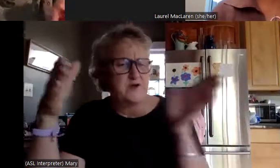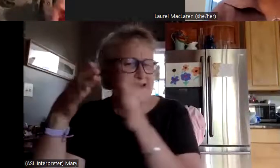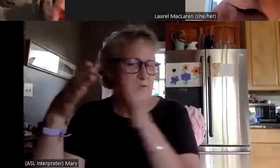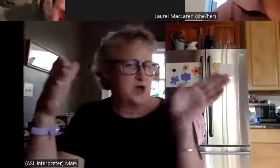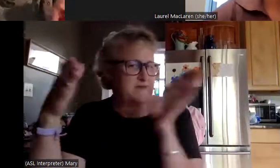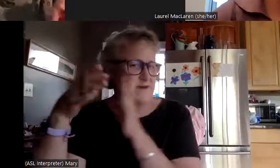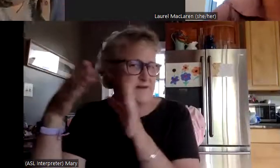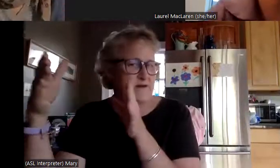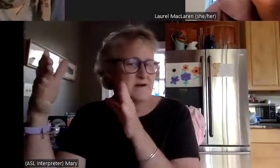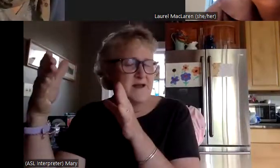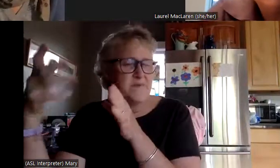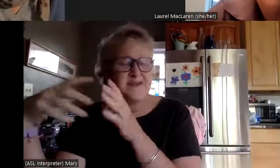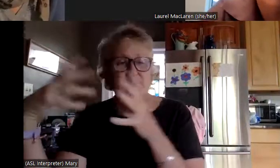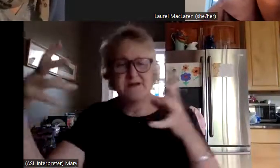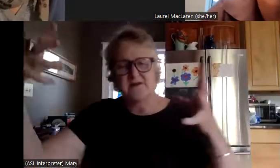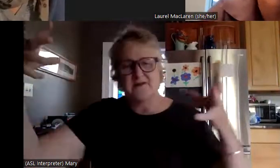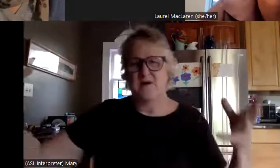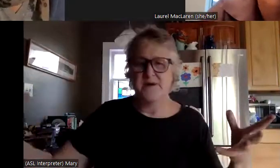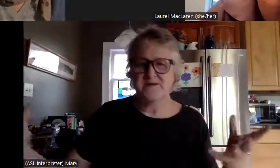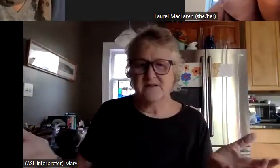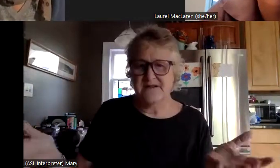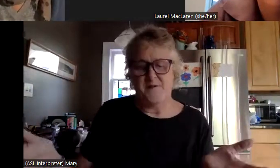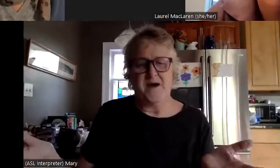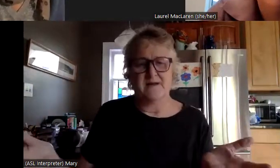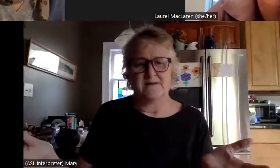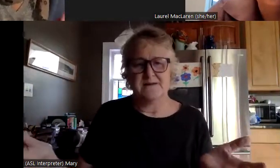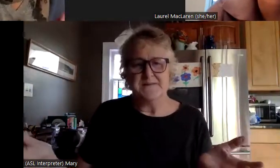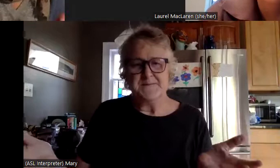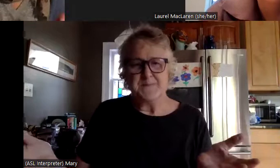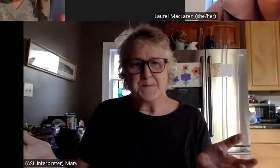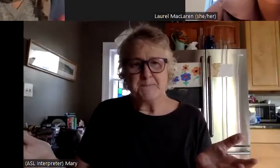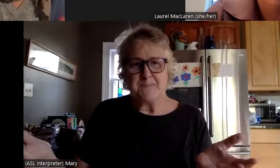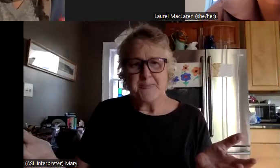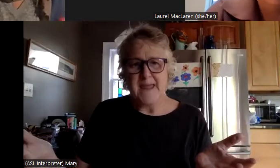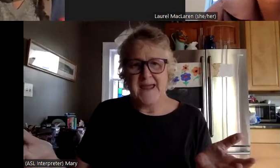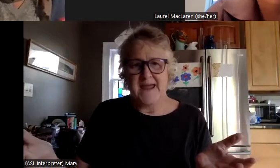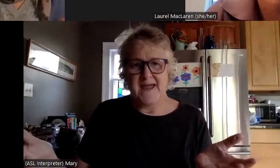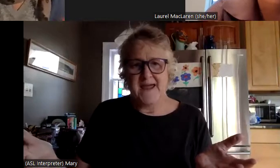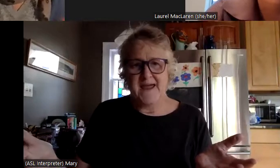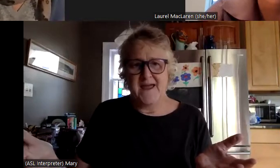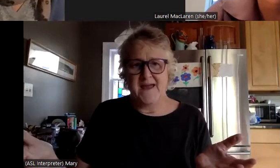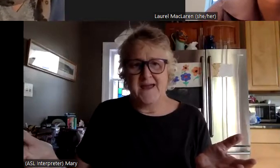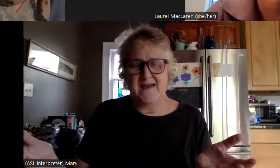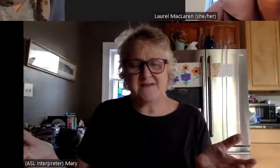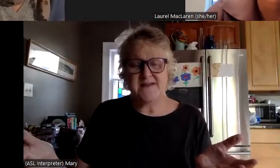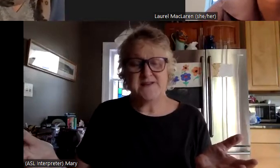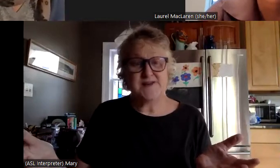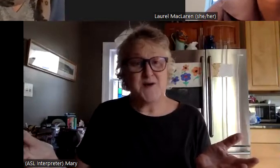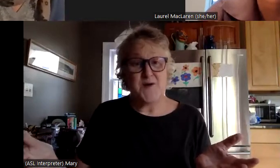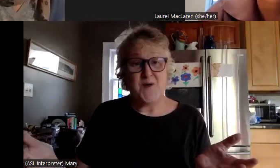who knows how long they'd been there, but they were in her compost leaf pile. Oh my goodness.